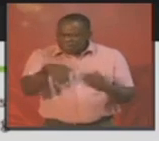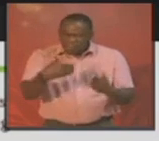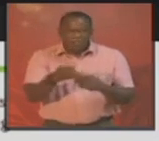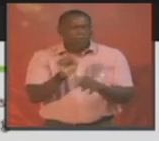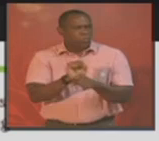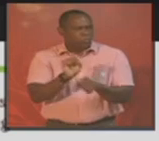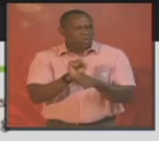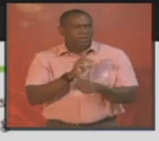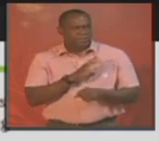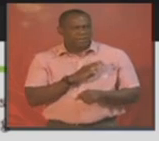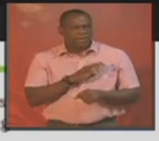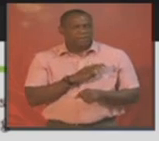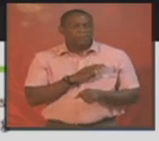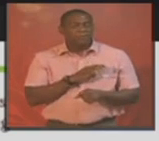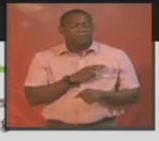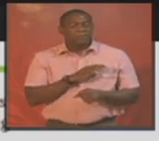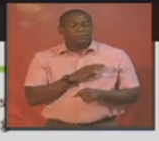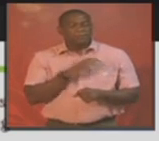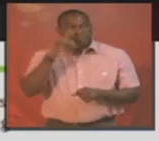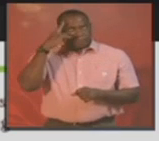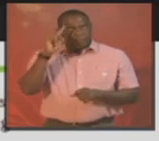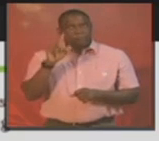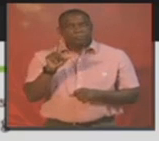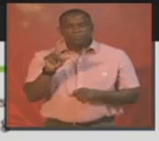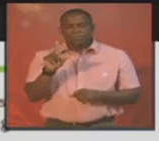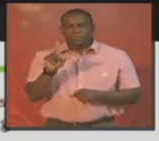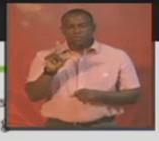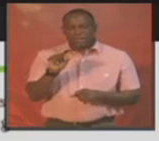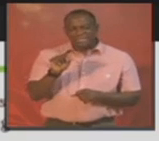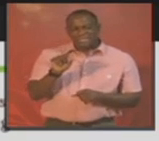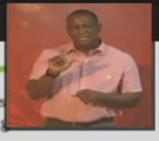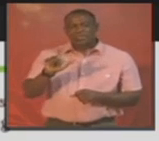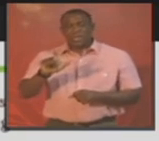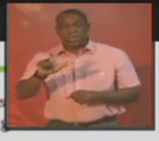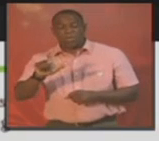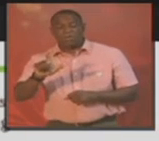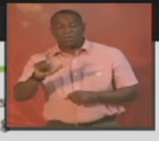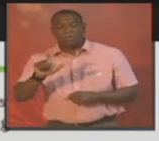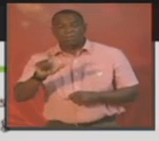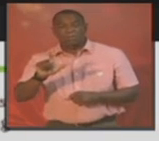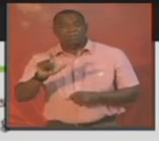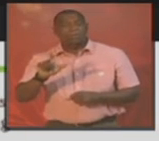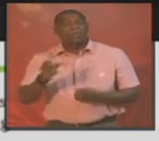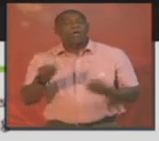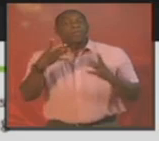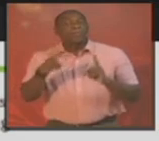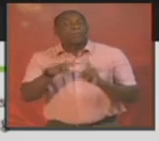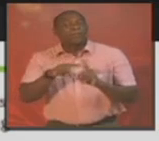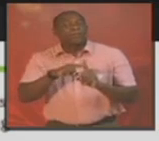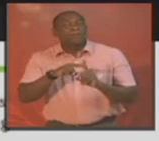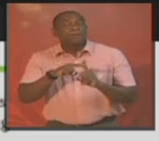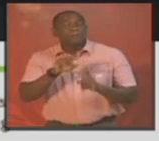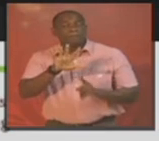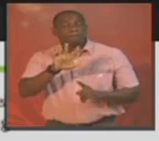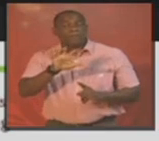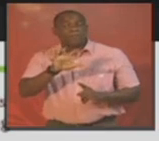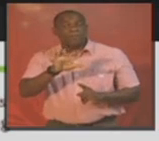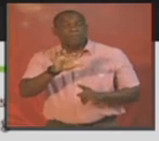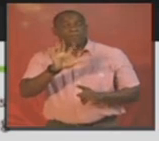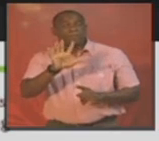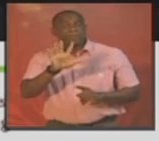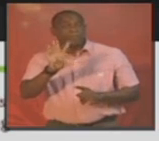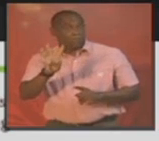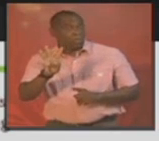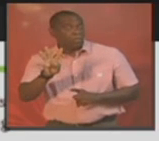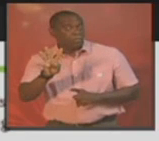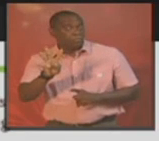have now come to the end of 2 months, for 2021 alone, we have clocked 554 cases. When you